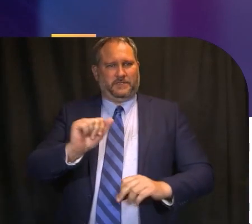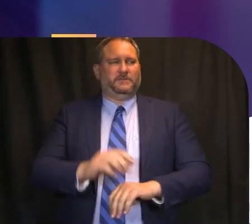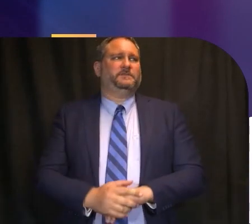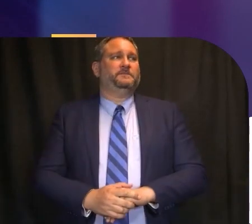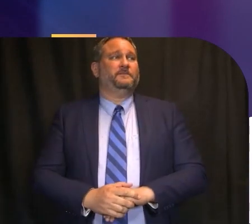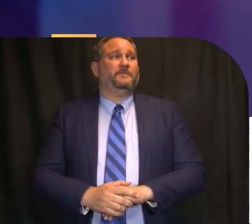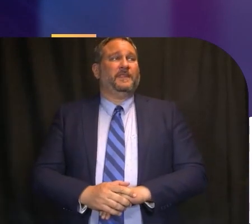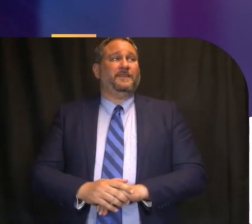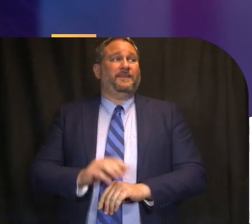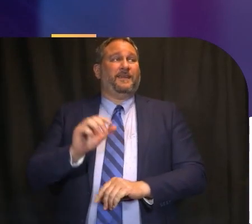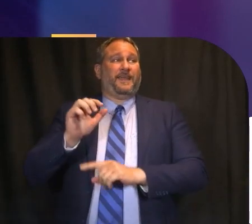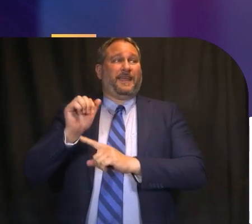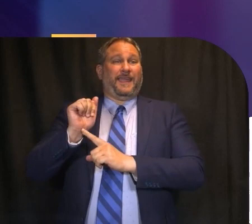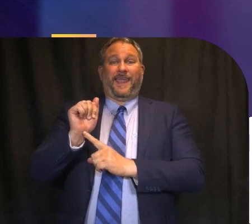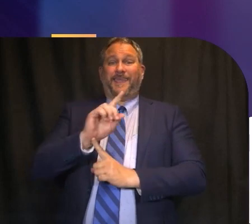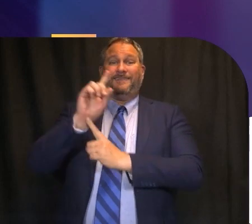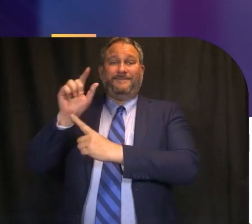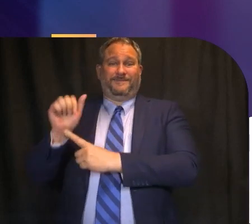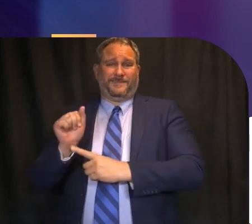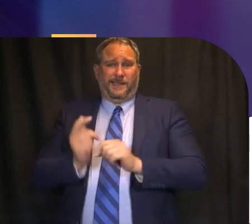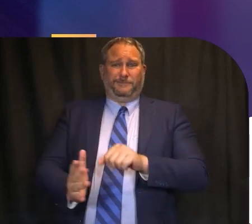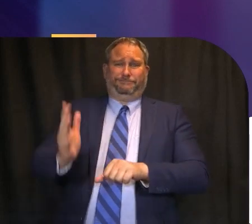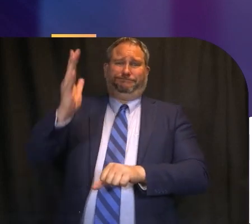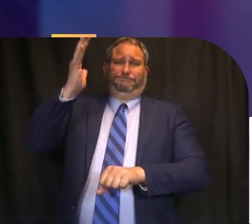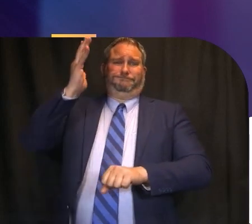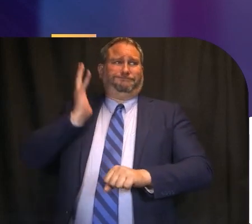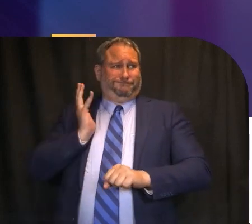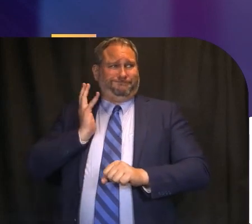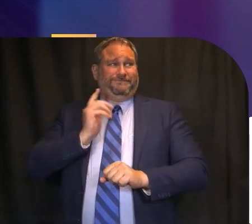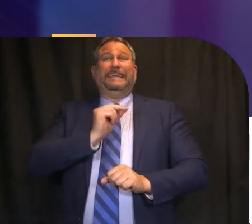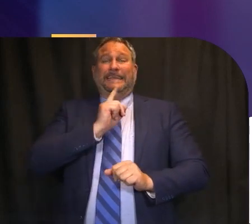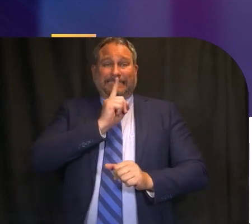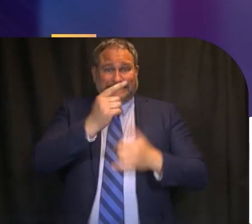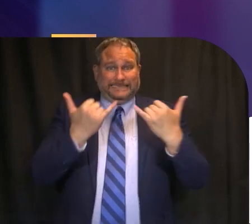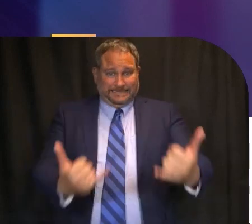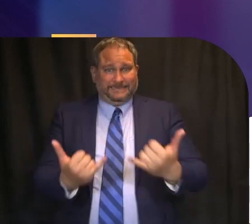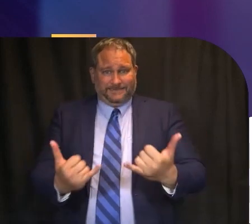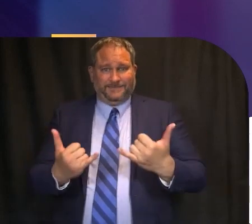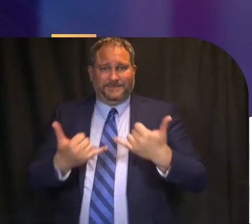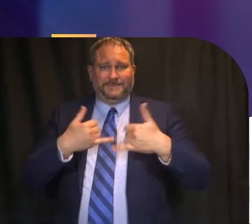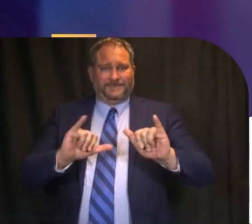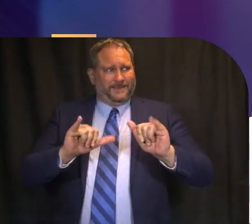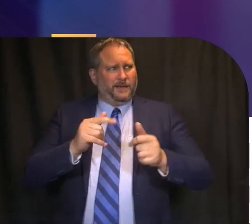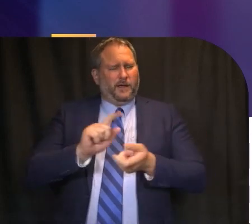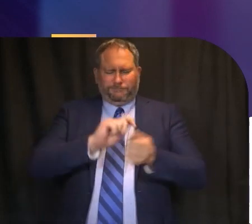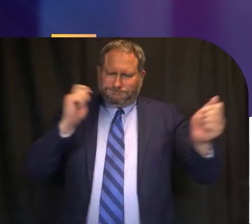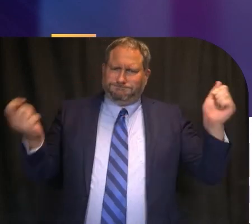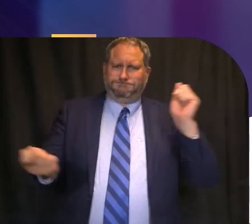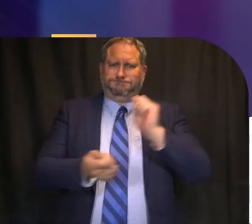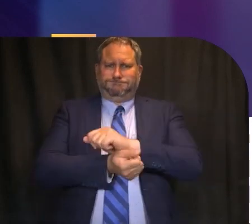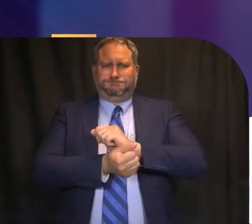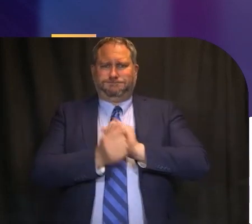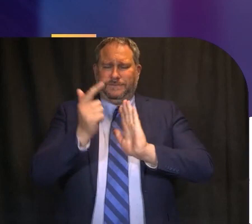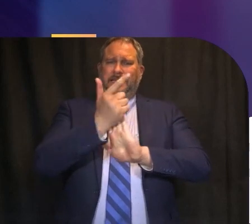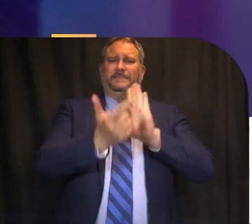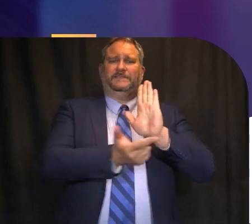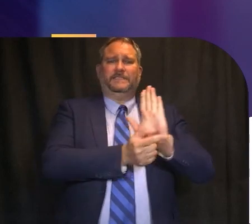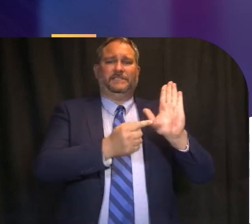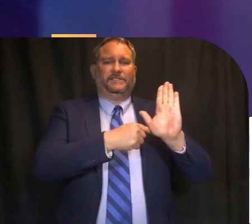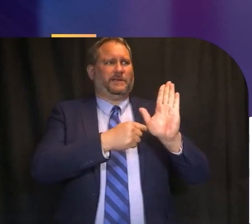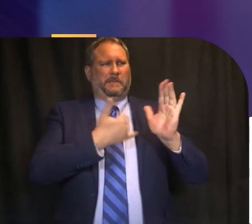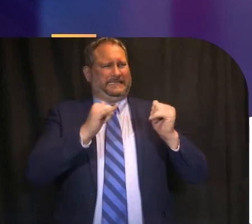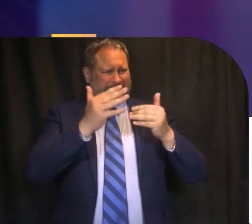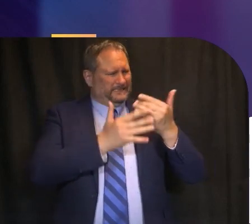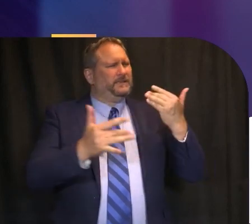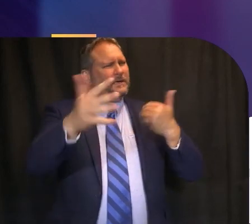a transformative piece of legislation, there is much left to do to ensure that its goals are met.